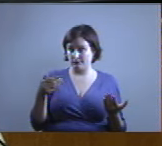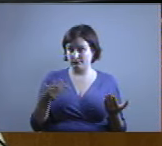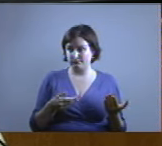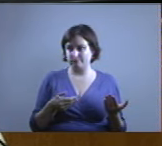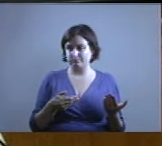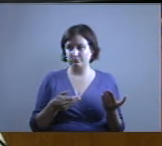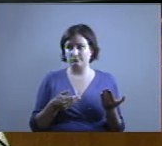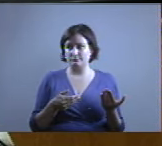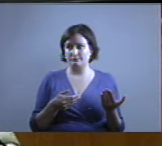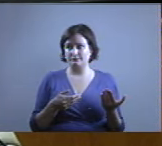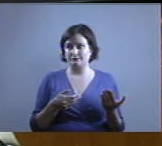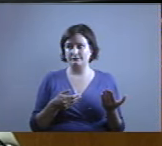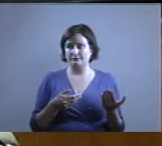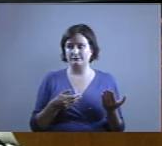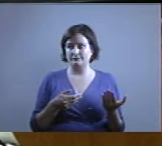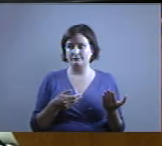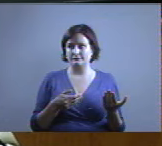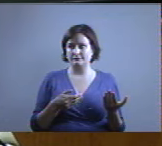and